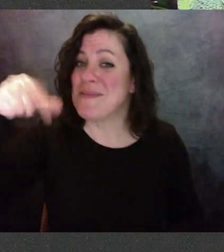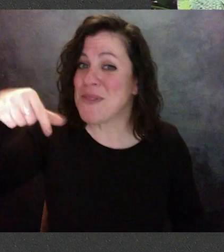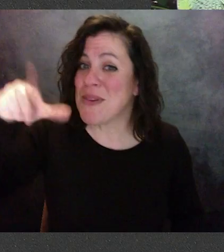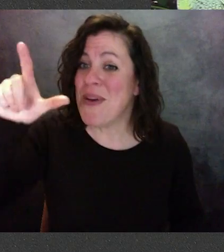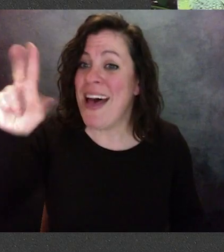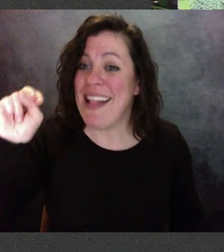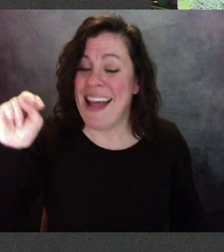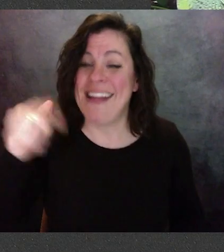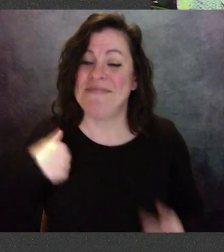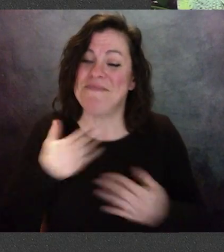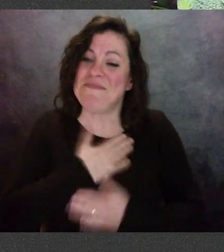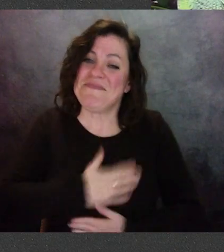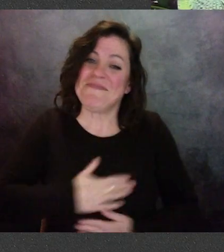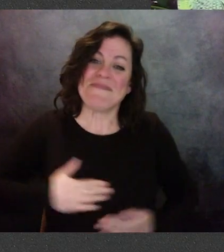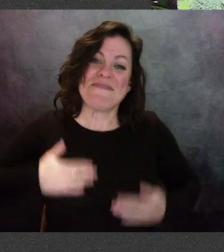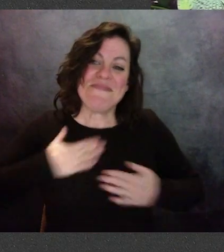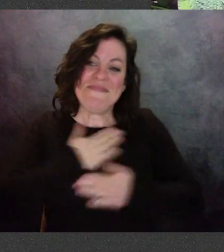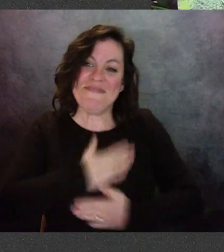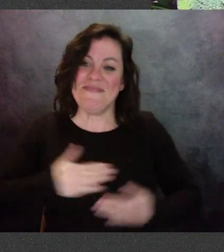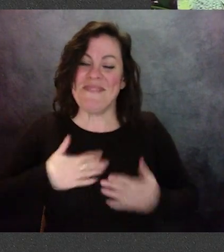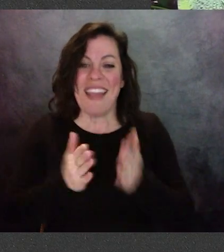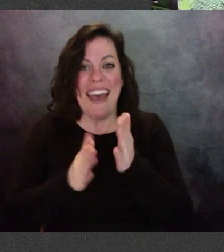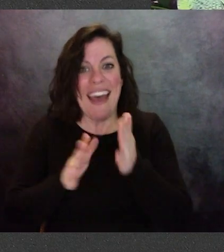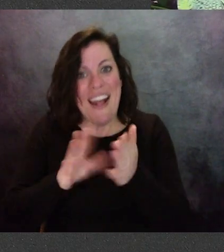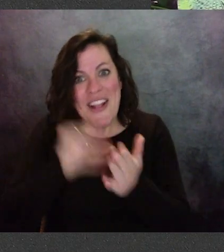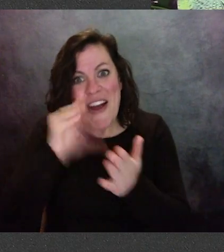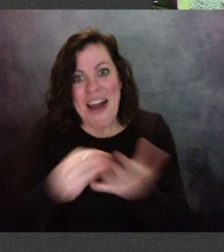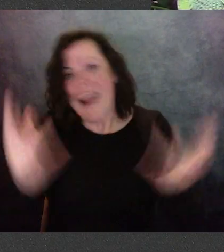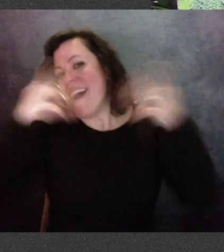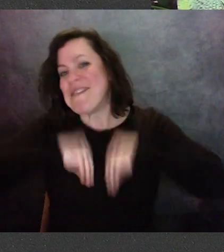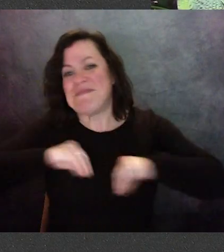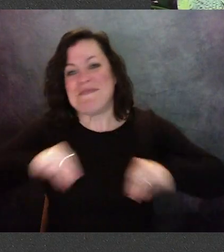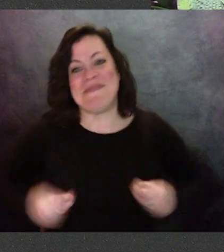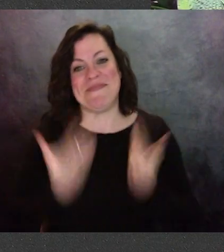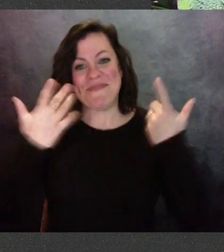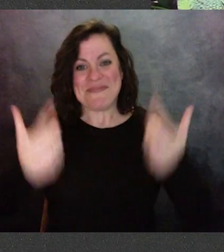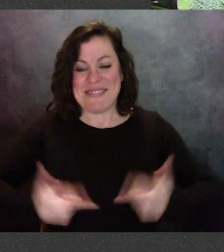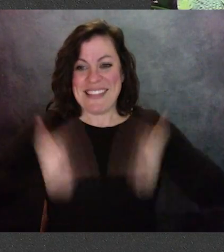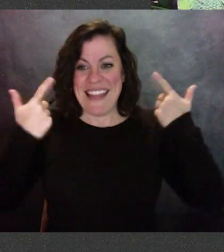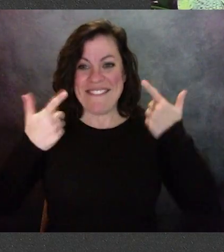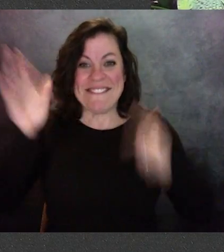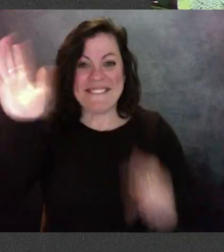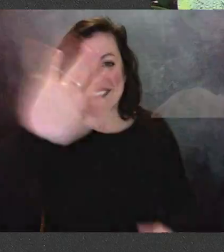there's nothing I like better than bringing learning to life with you. See you next time.